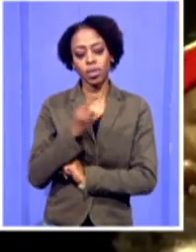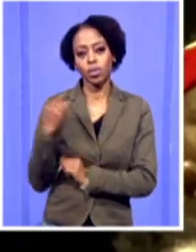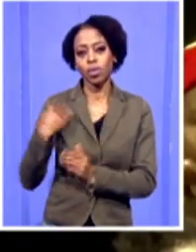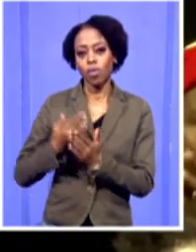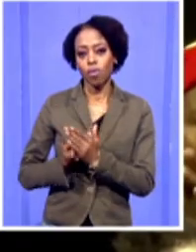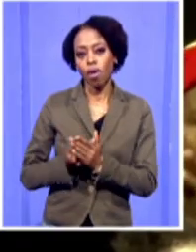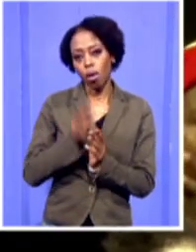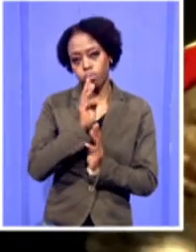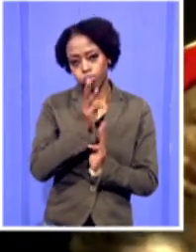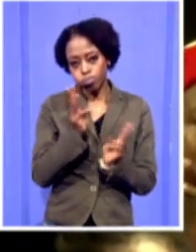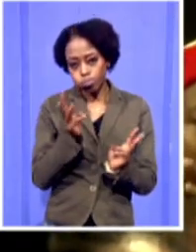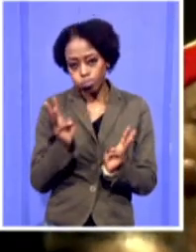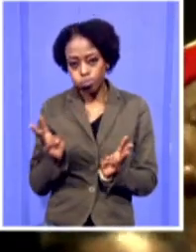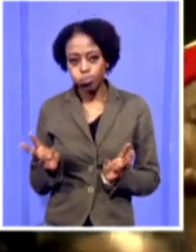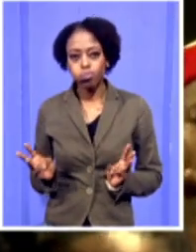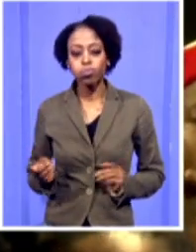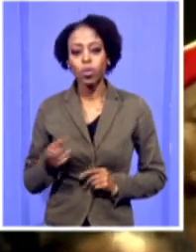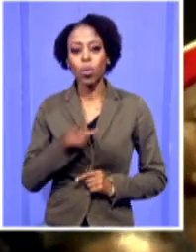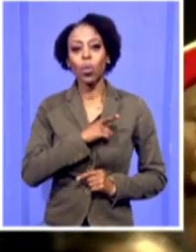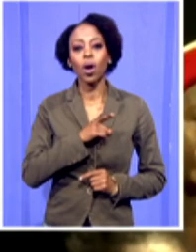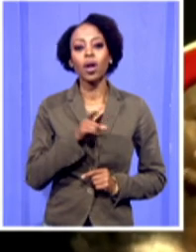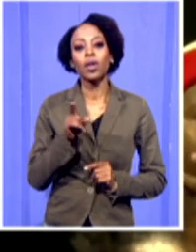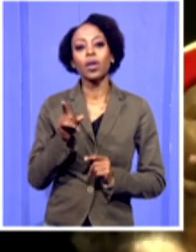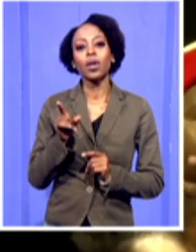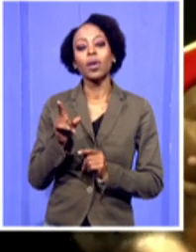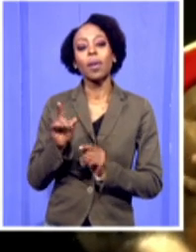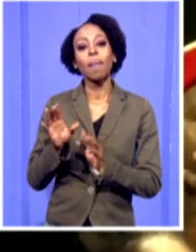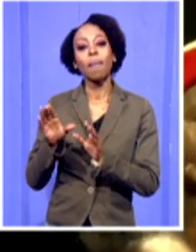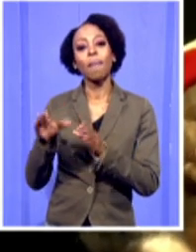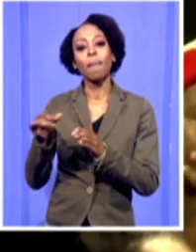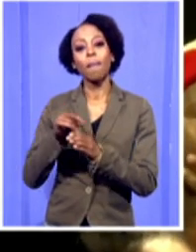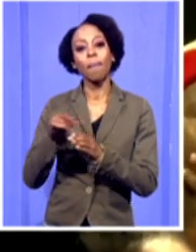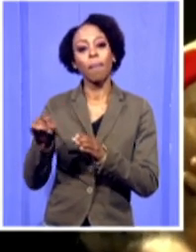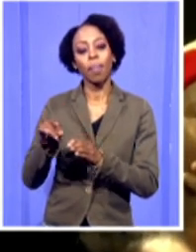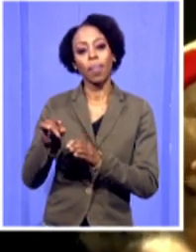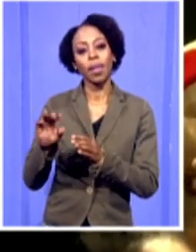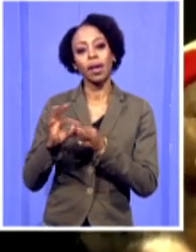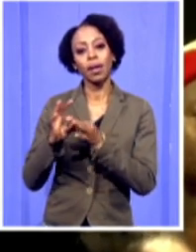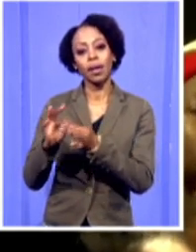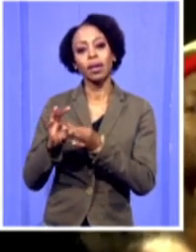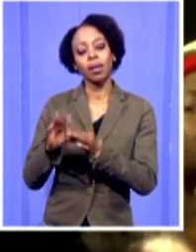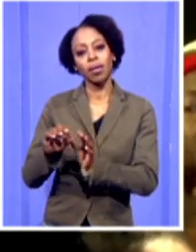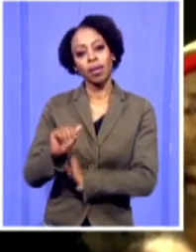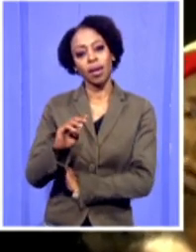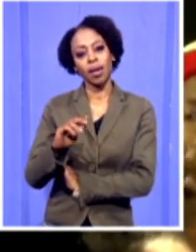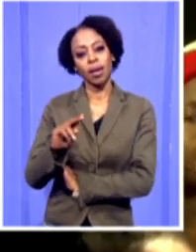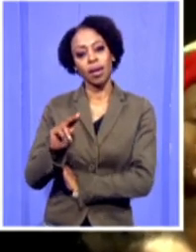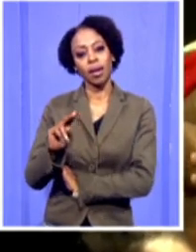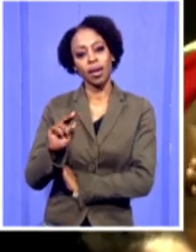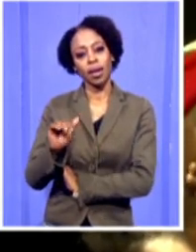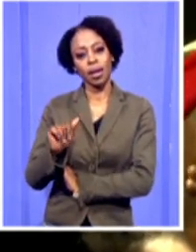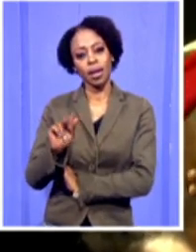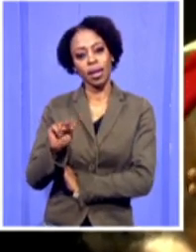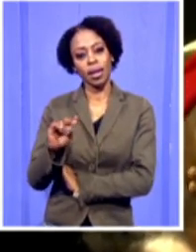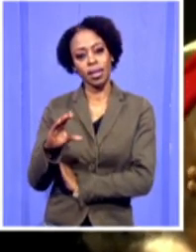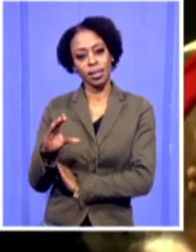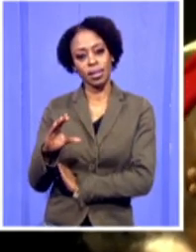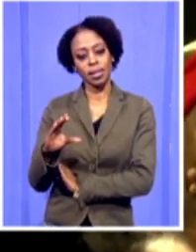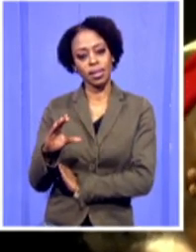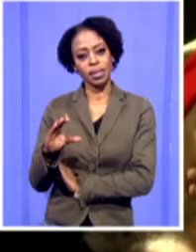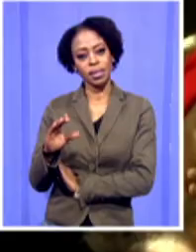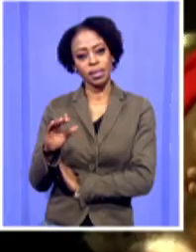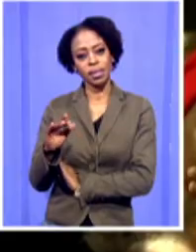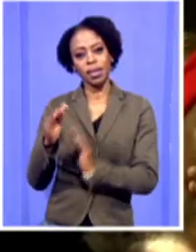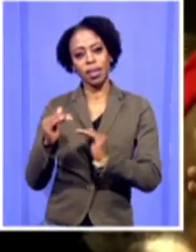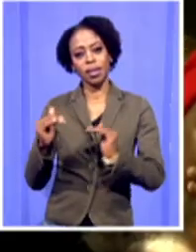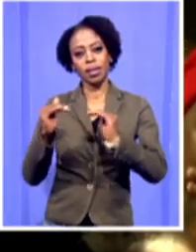seeing, that the Communist Party in relationship to the ANC is placed more or less in the same